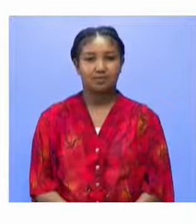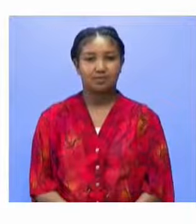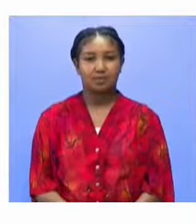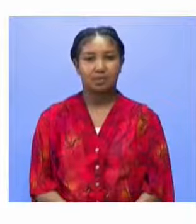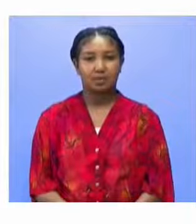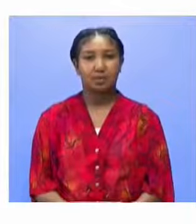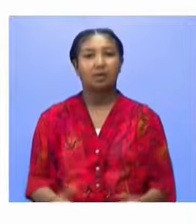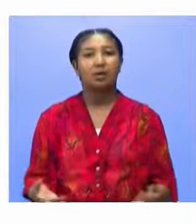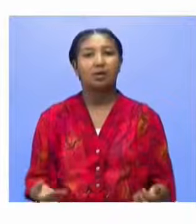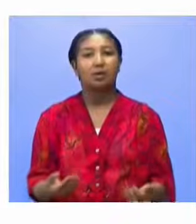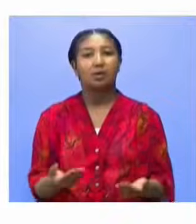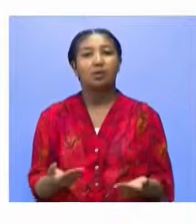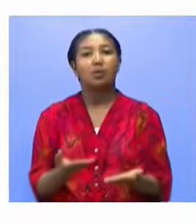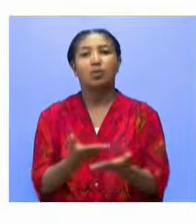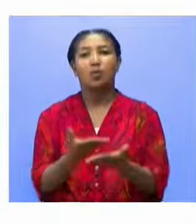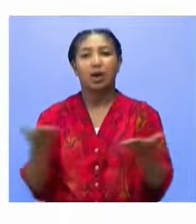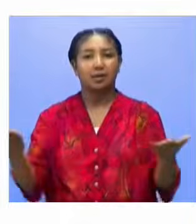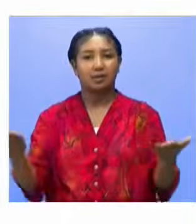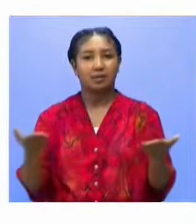Where?